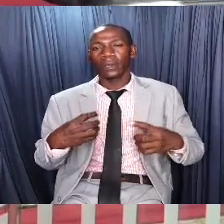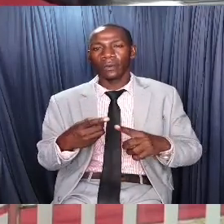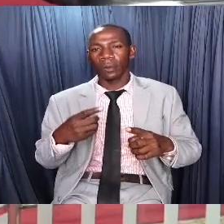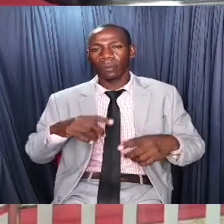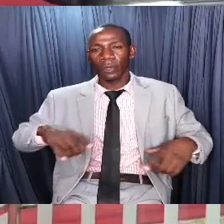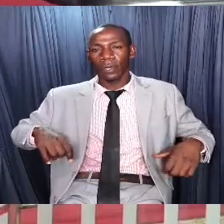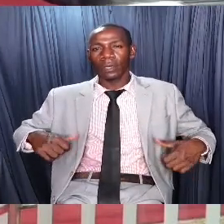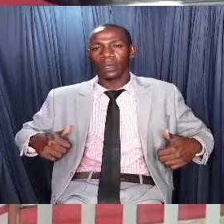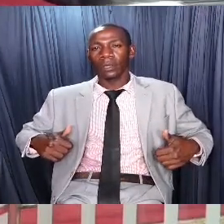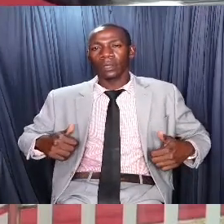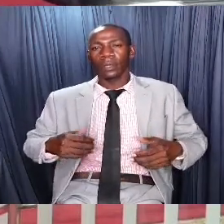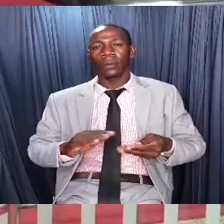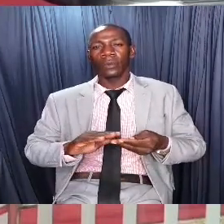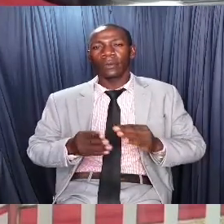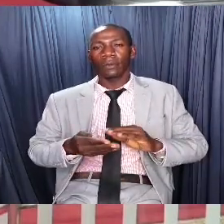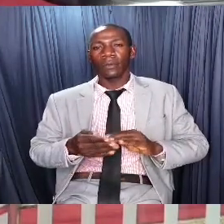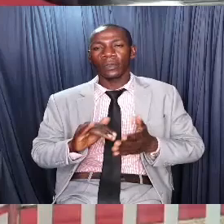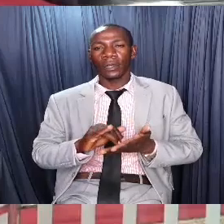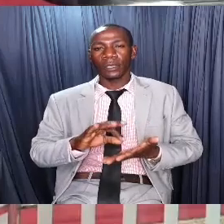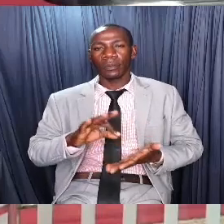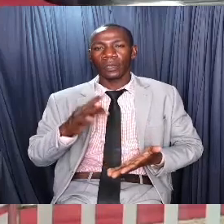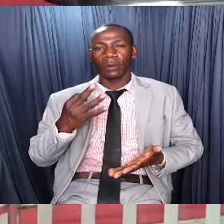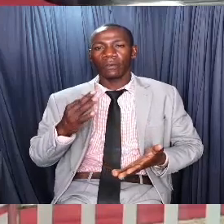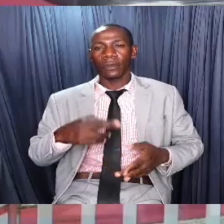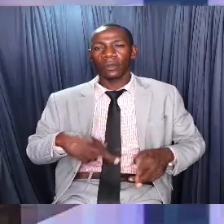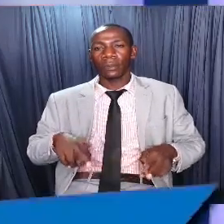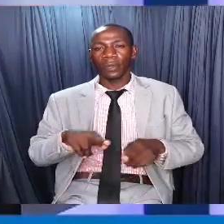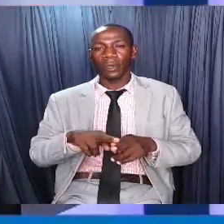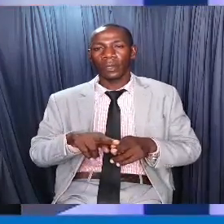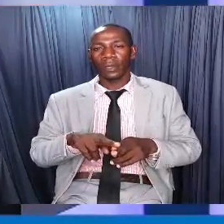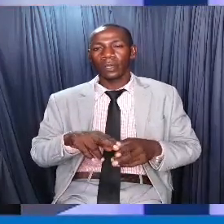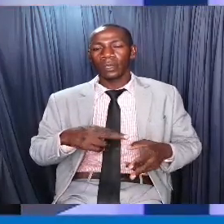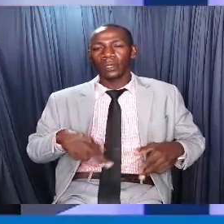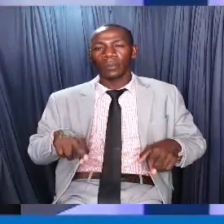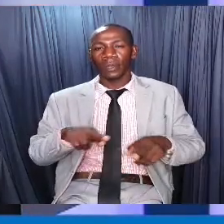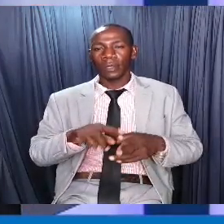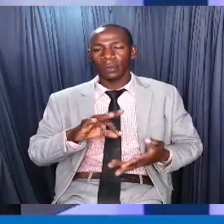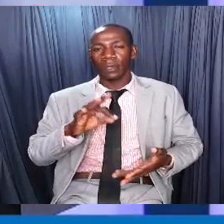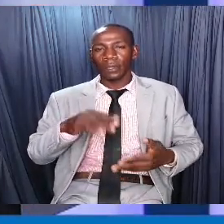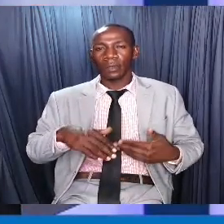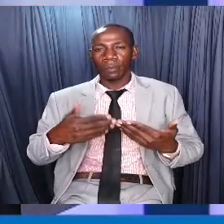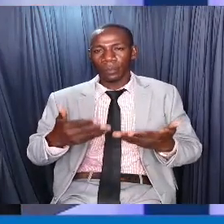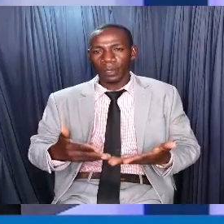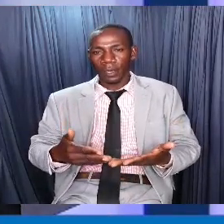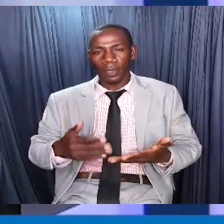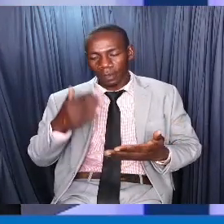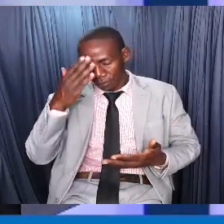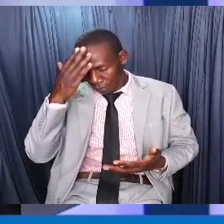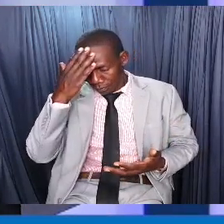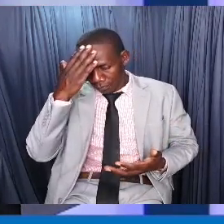us from pride, and create in us the spirit of repentance. Because the spirit of repentance, you can humble